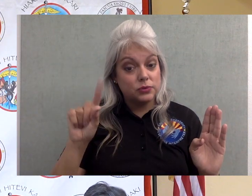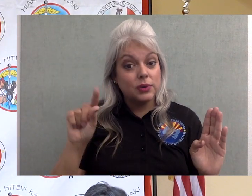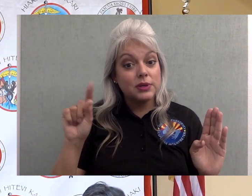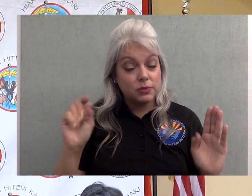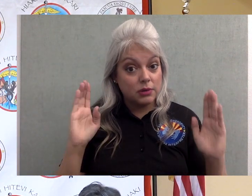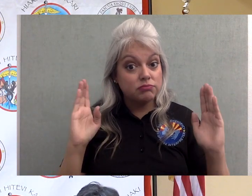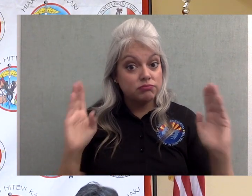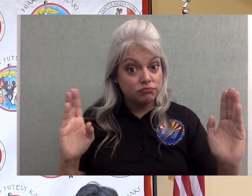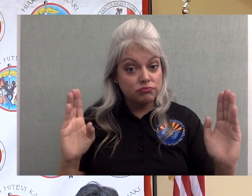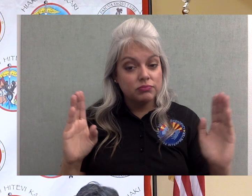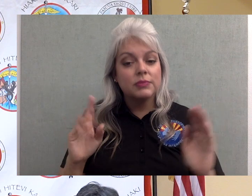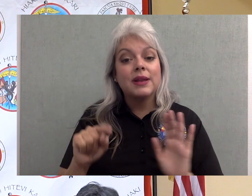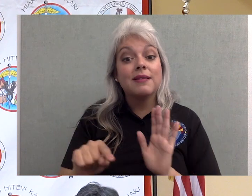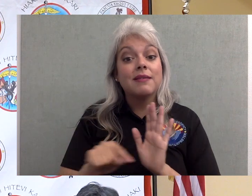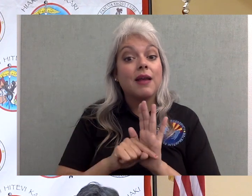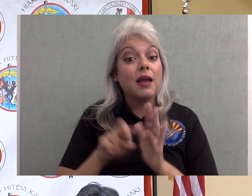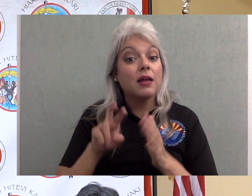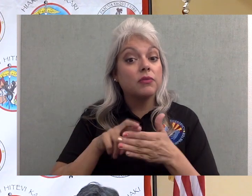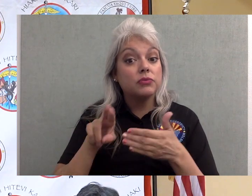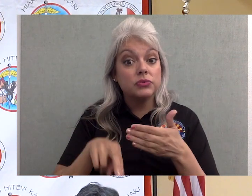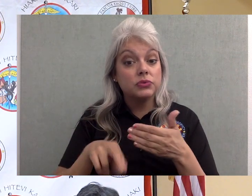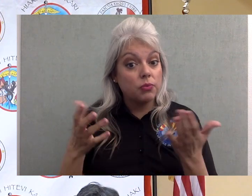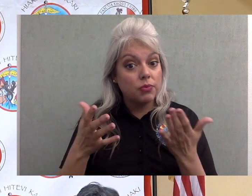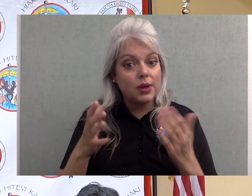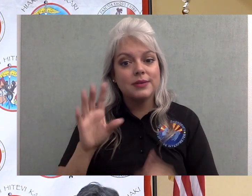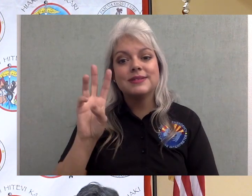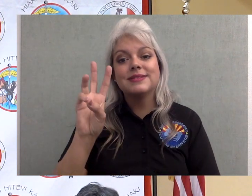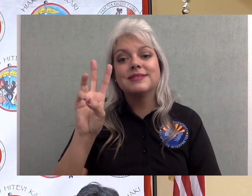2020. Negative results have been